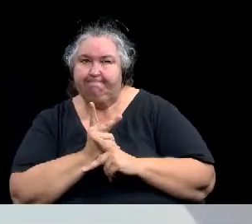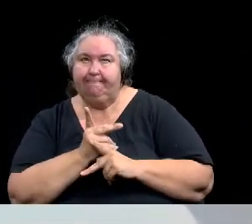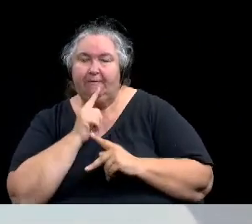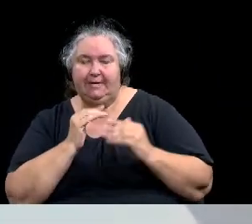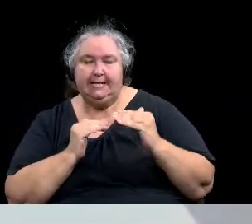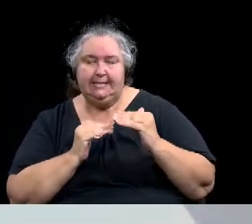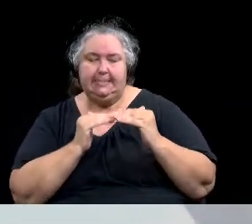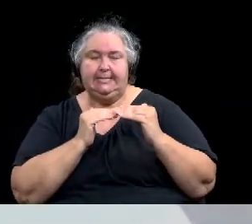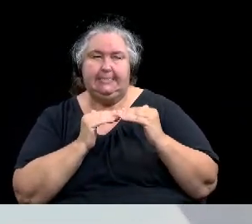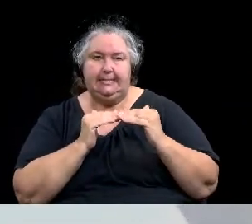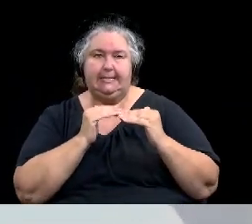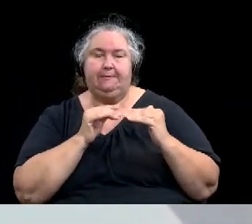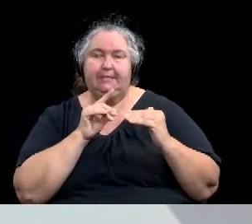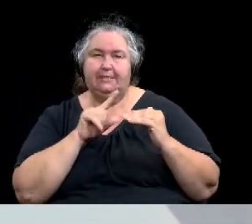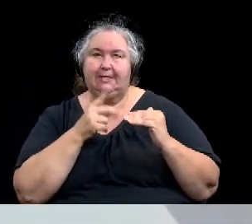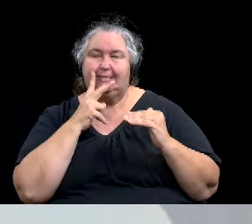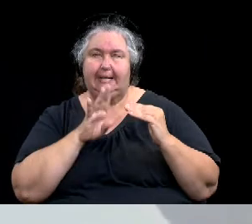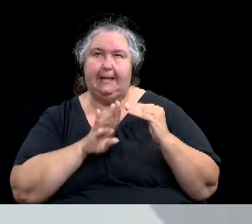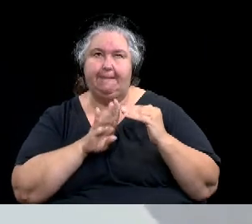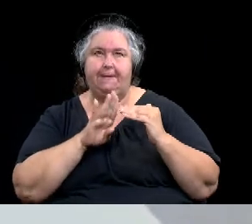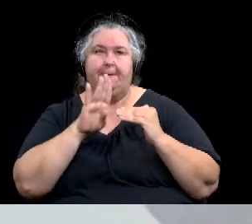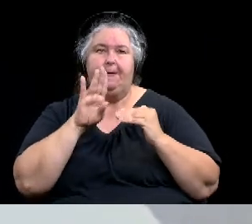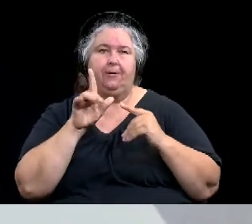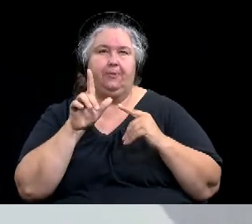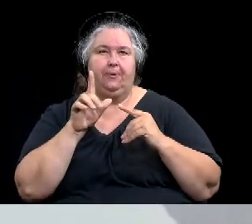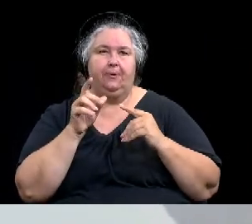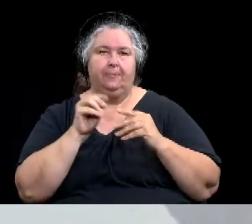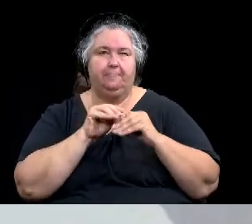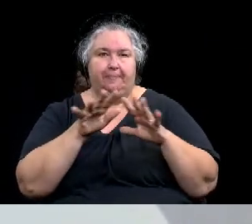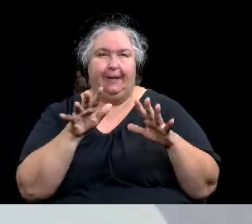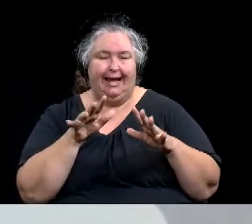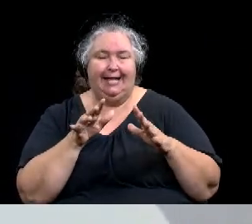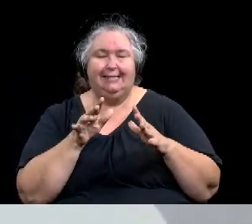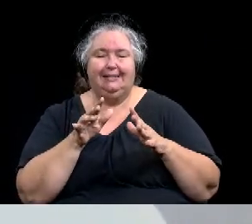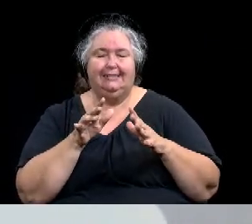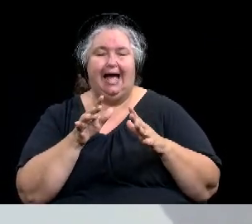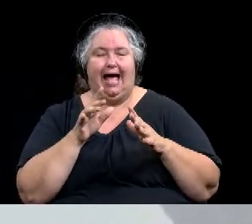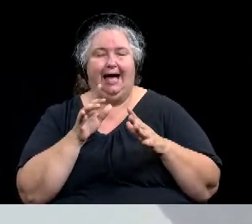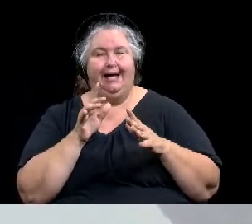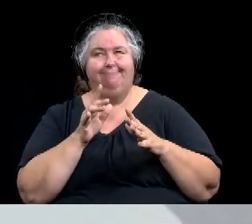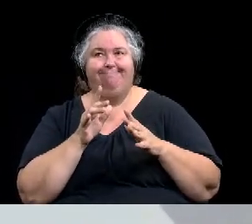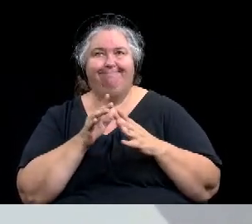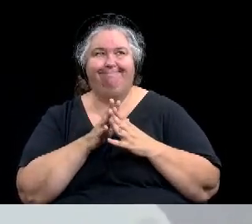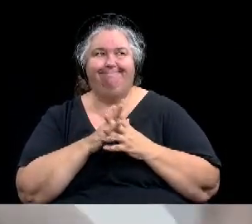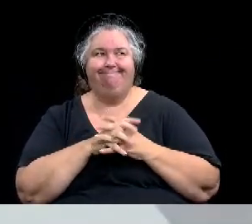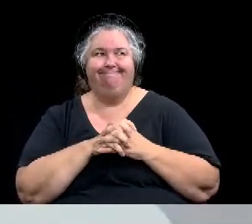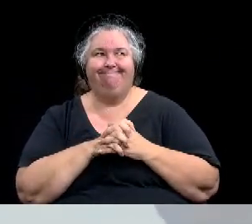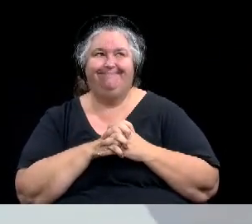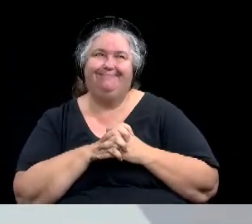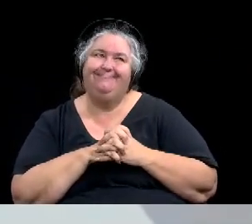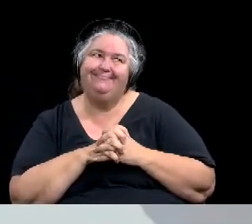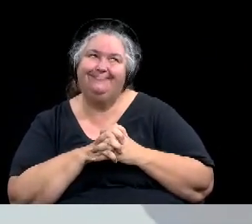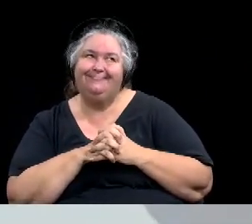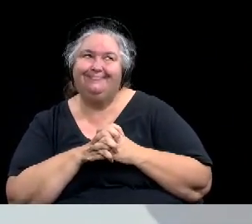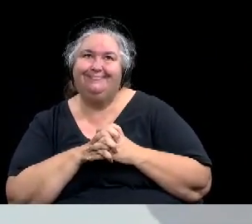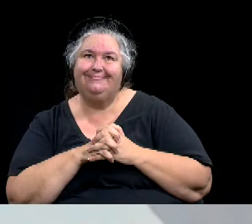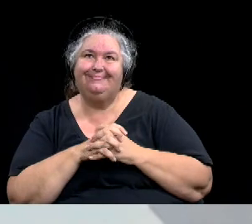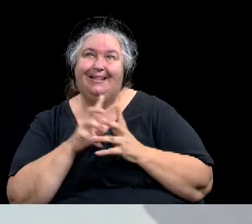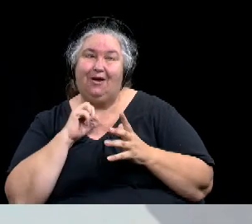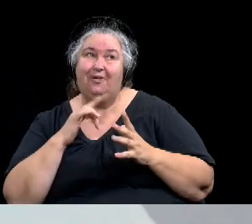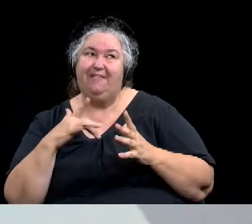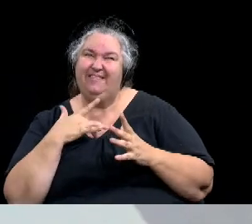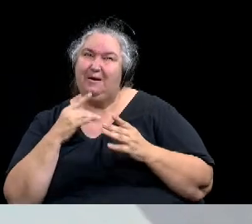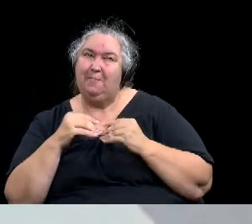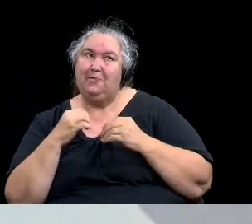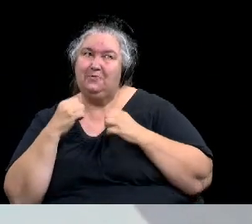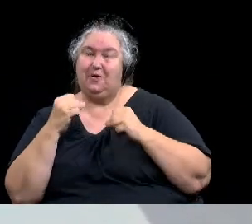we start seeing exponential growth. You know, I think gonna feel even more strongly that